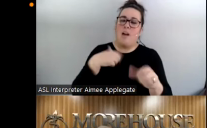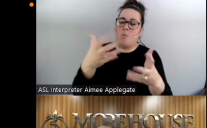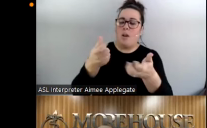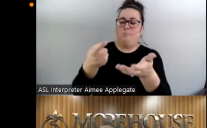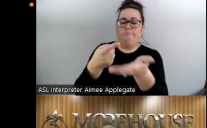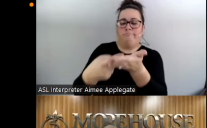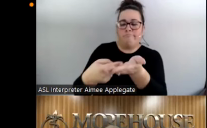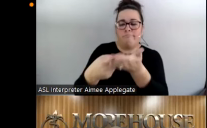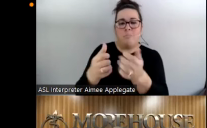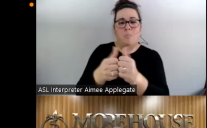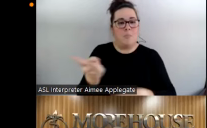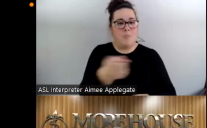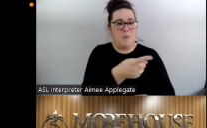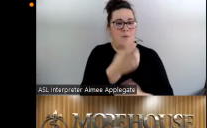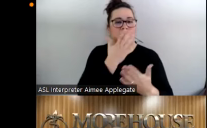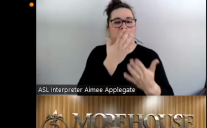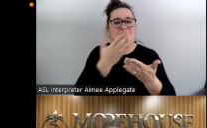present.